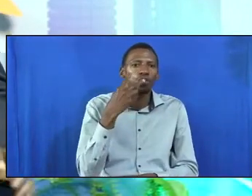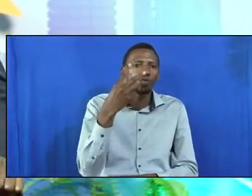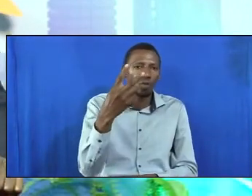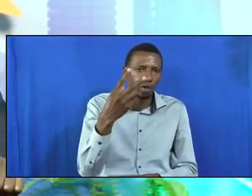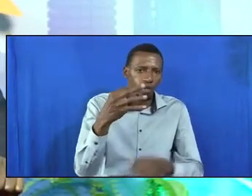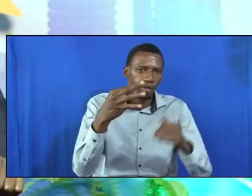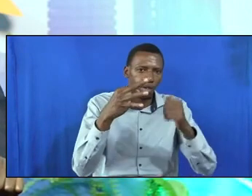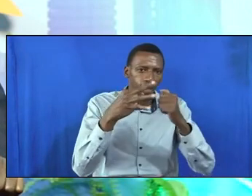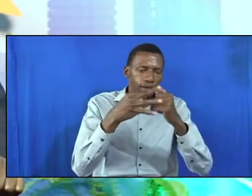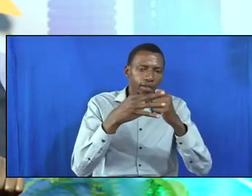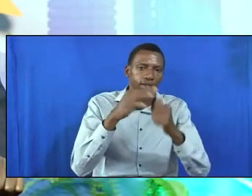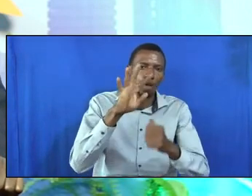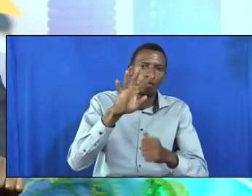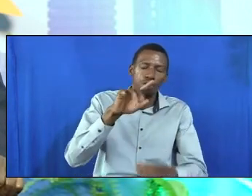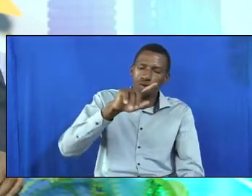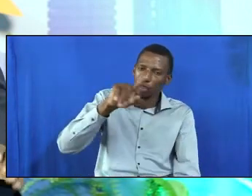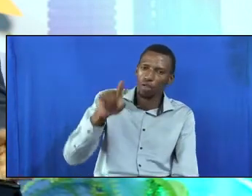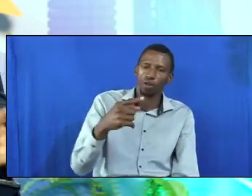284,000.